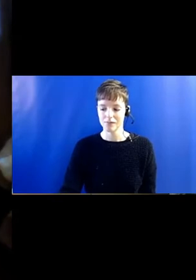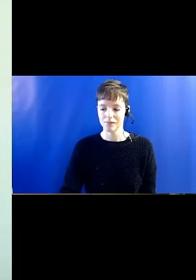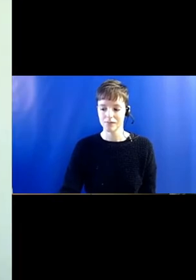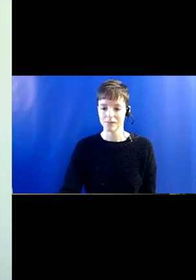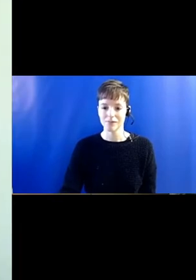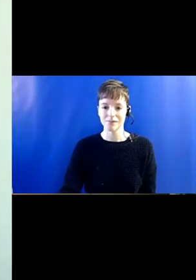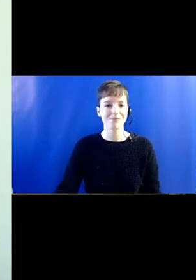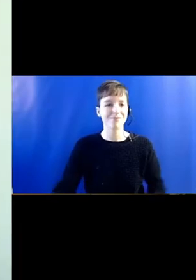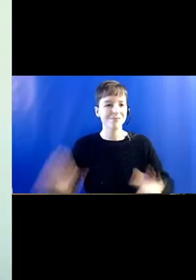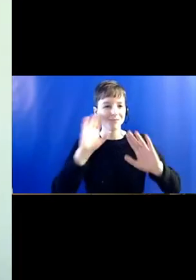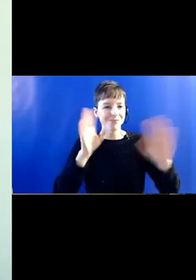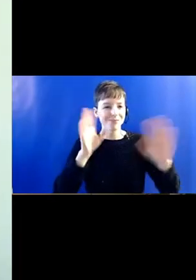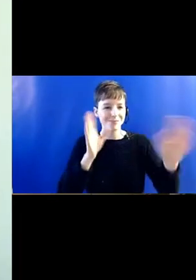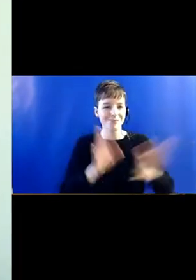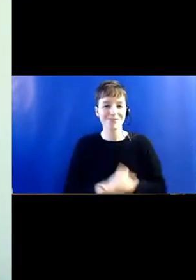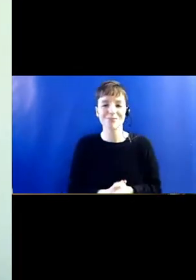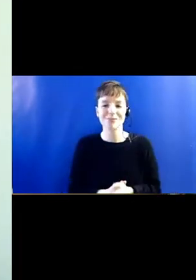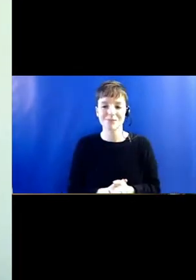Hello, everyone.